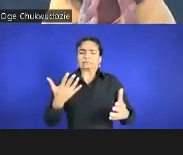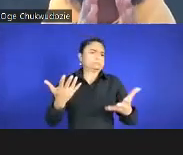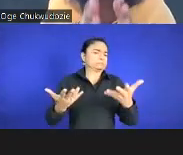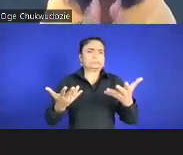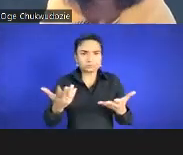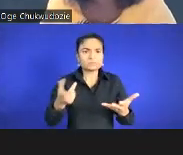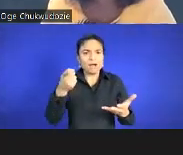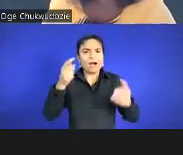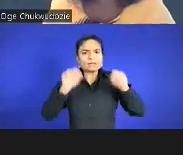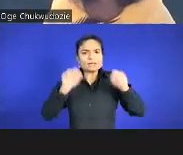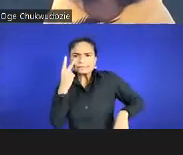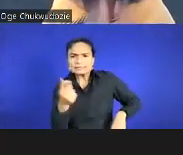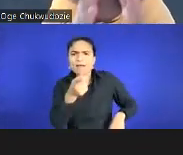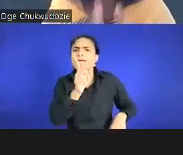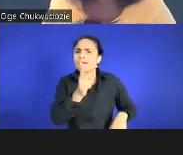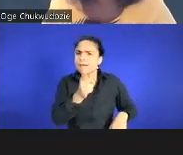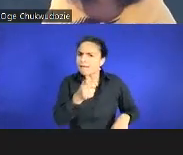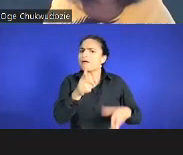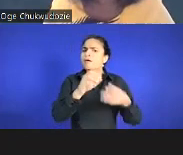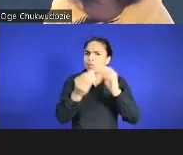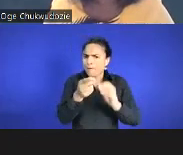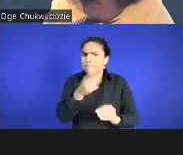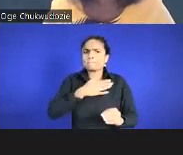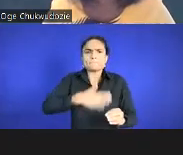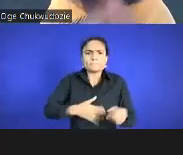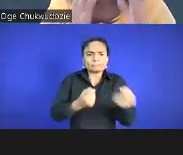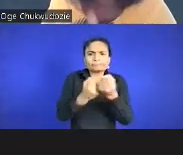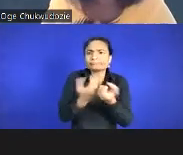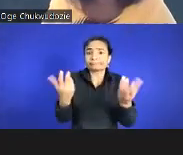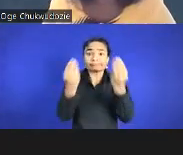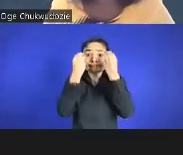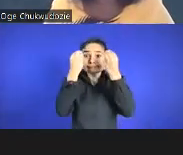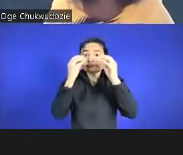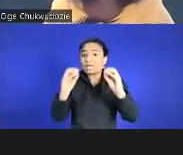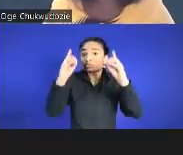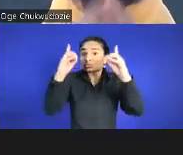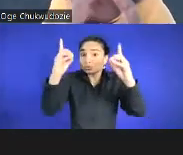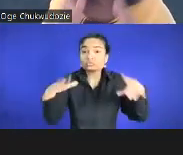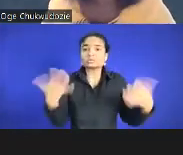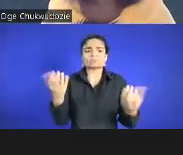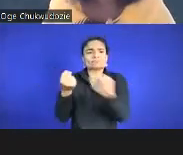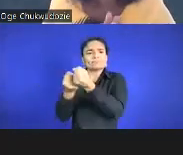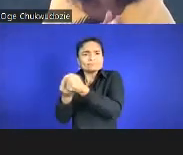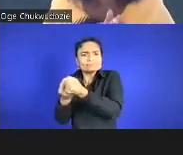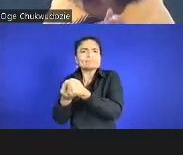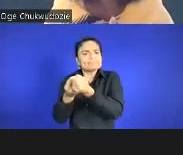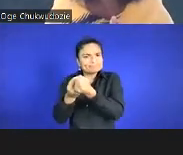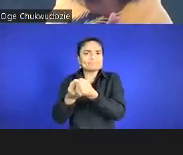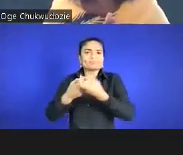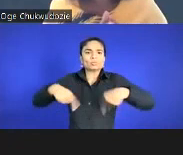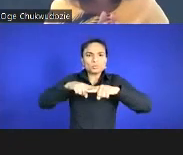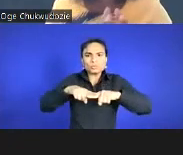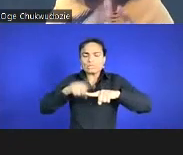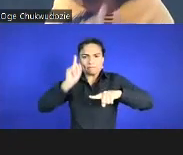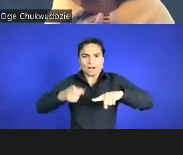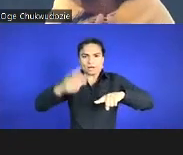that you map this out, map out the service providers, have a relationship with them so that once reports come